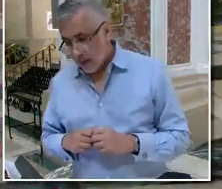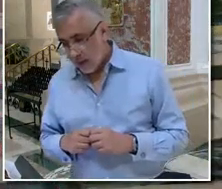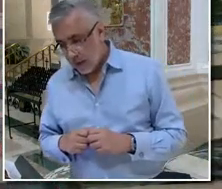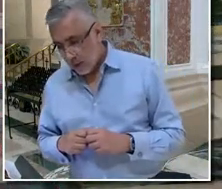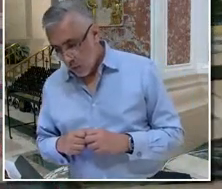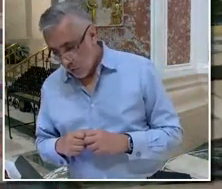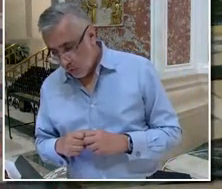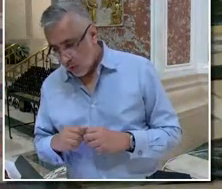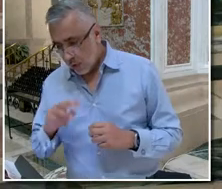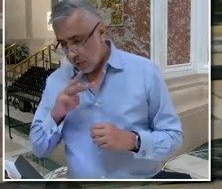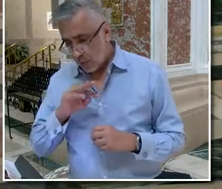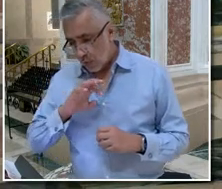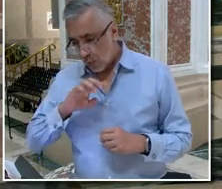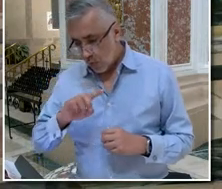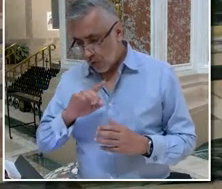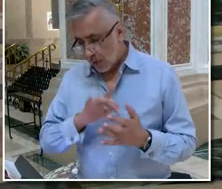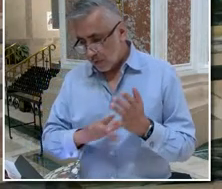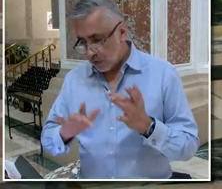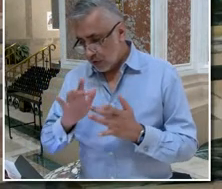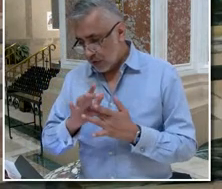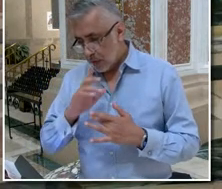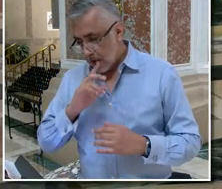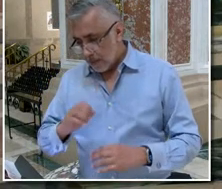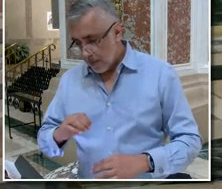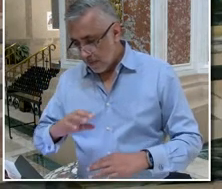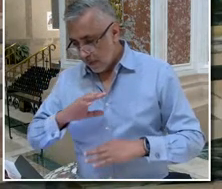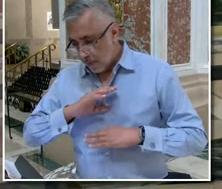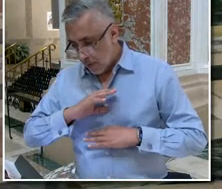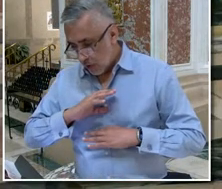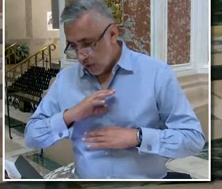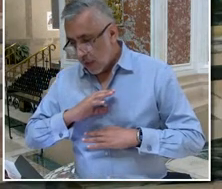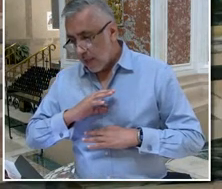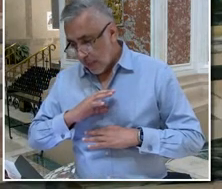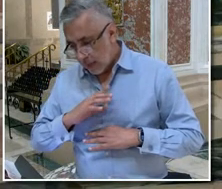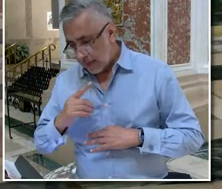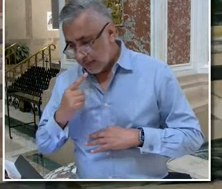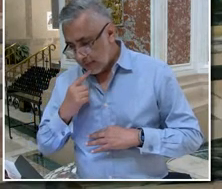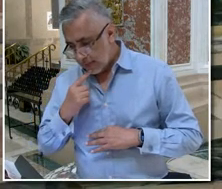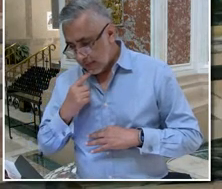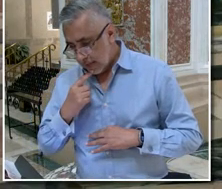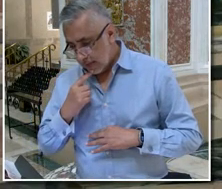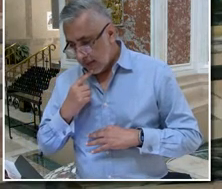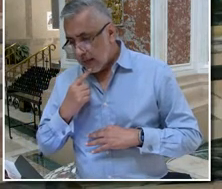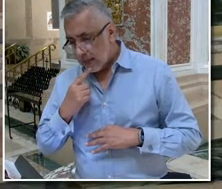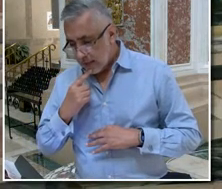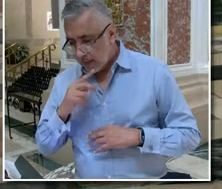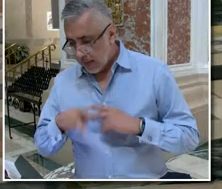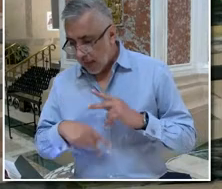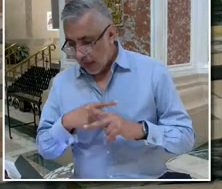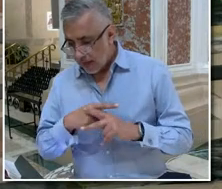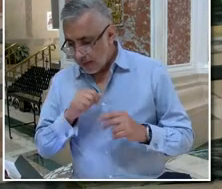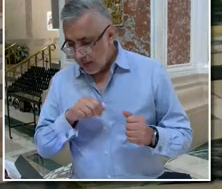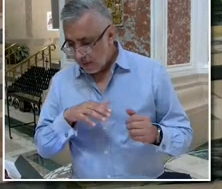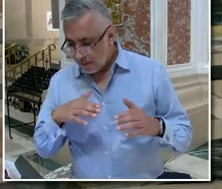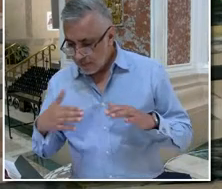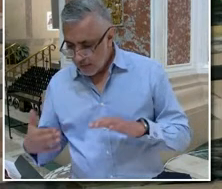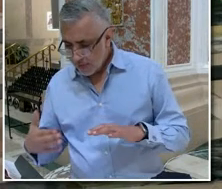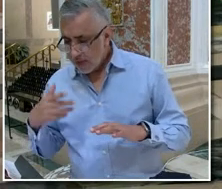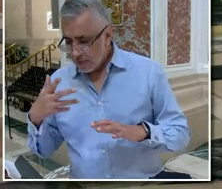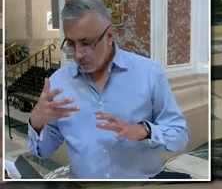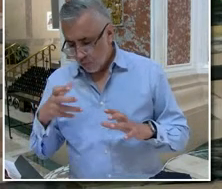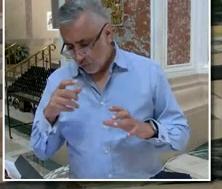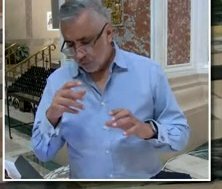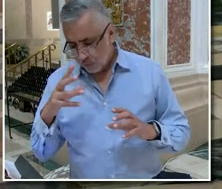the word of Jesus might be fulfilled that he said, indicating the kind of death he would